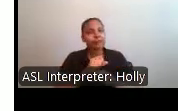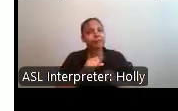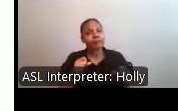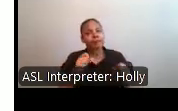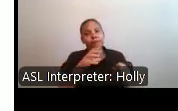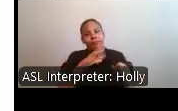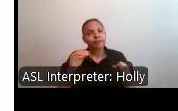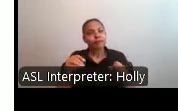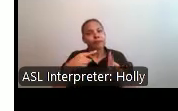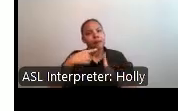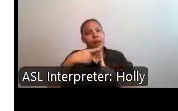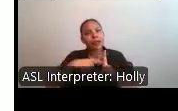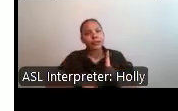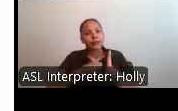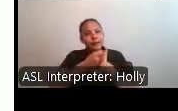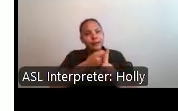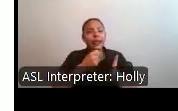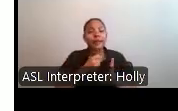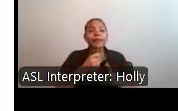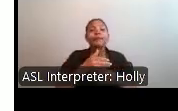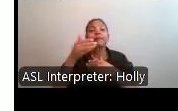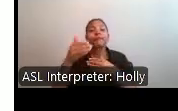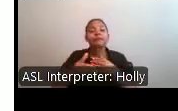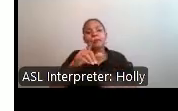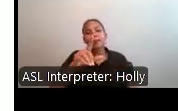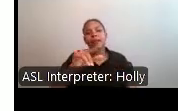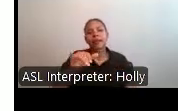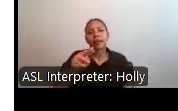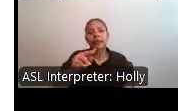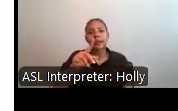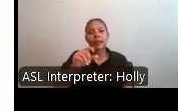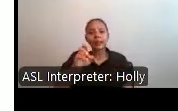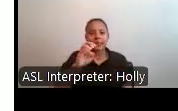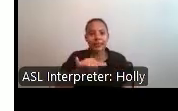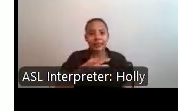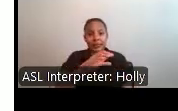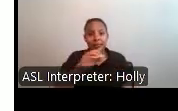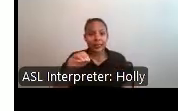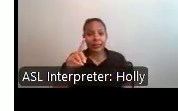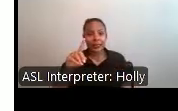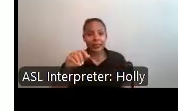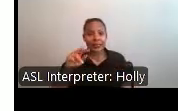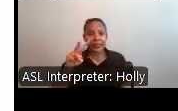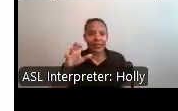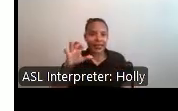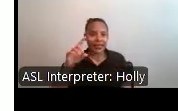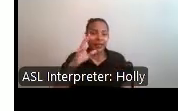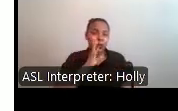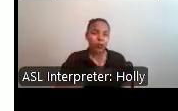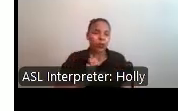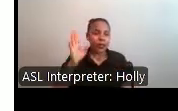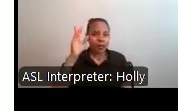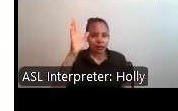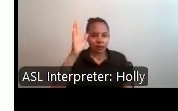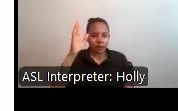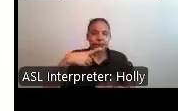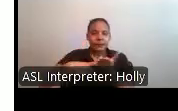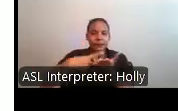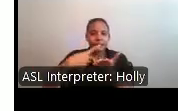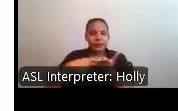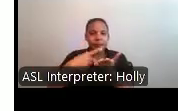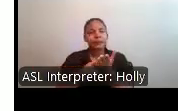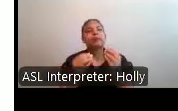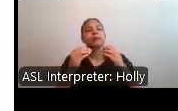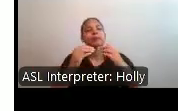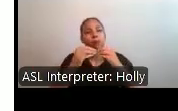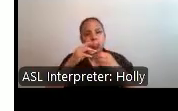across workforce programs and with community partners to help individuals with mental health conditions stay engaged in employment